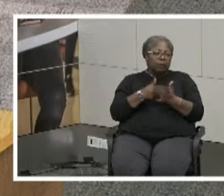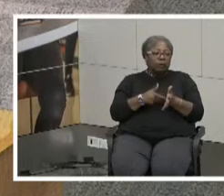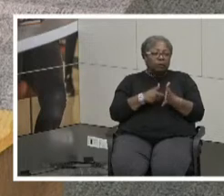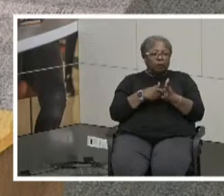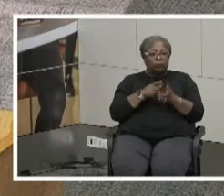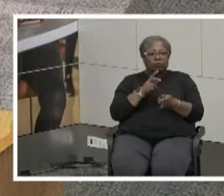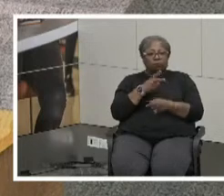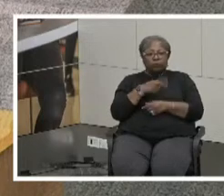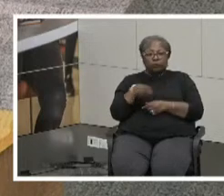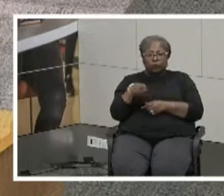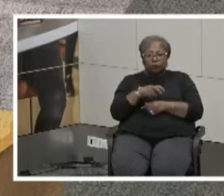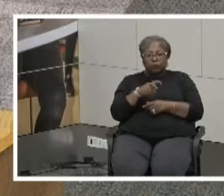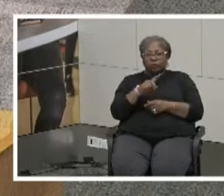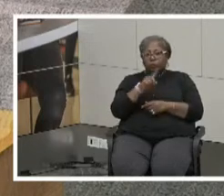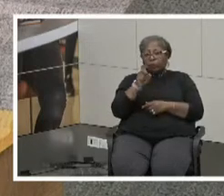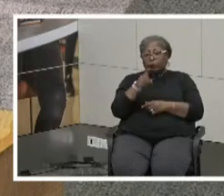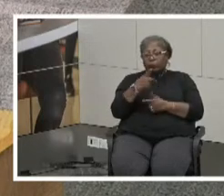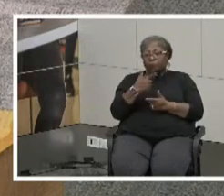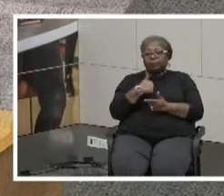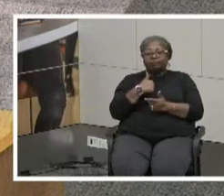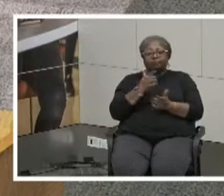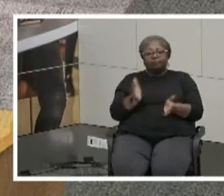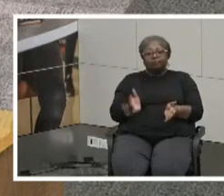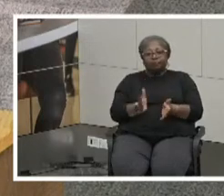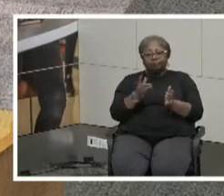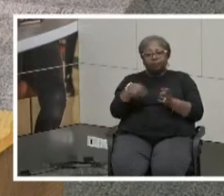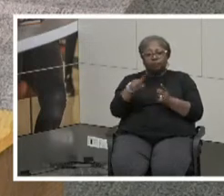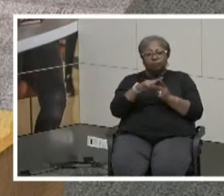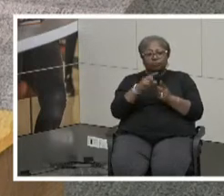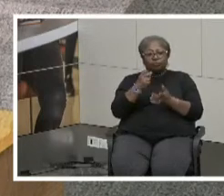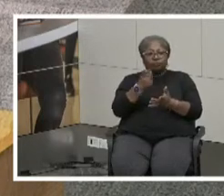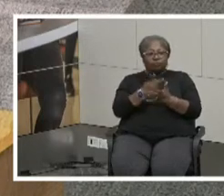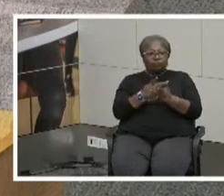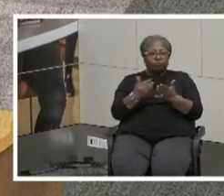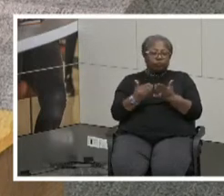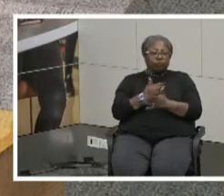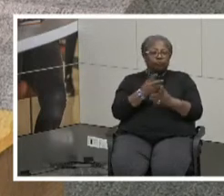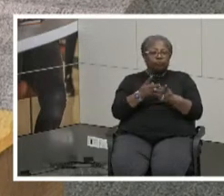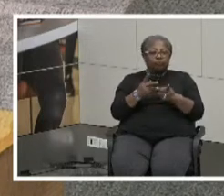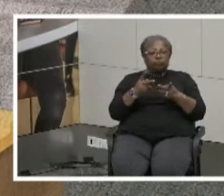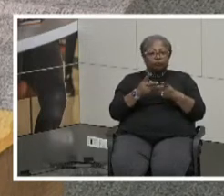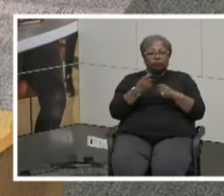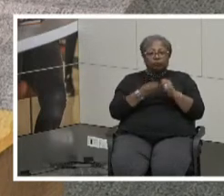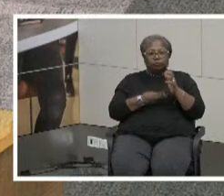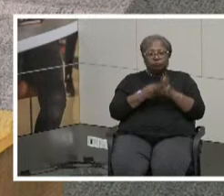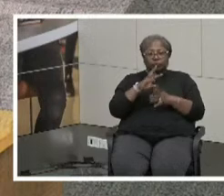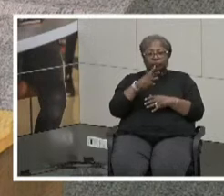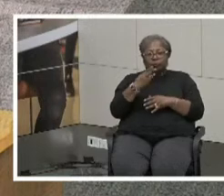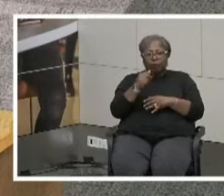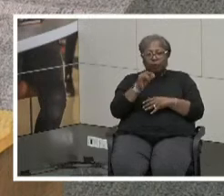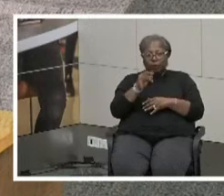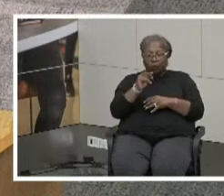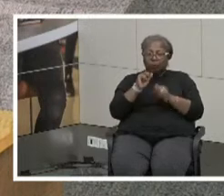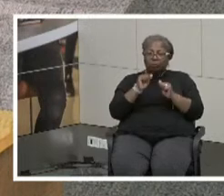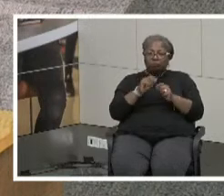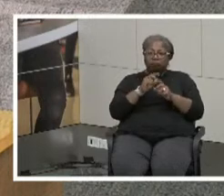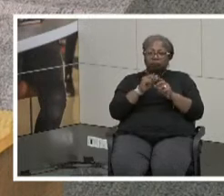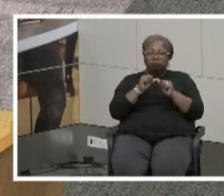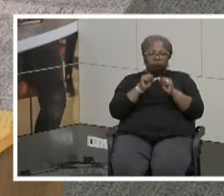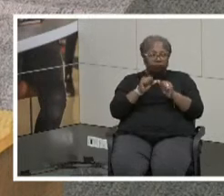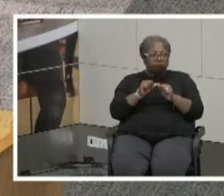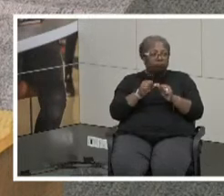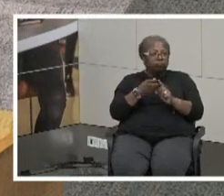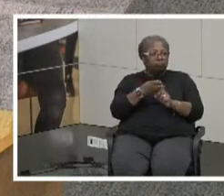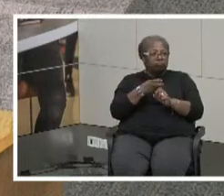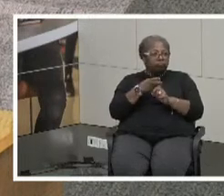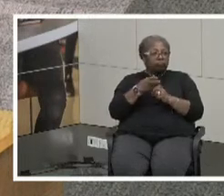transition questions however I encourage you to approve this new designation to ensure Wharton can continue to attract and serve